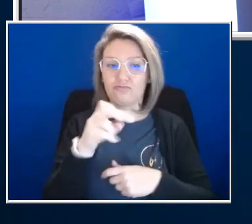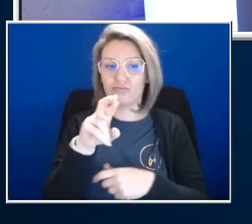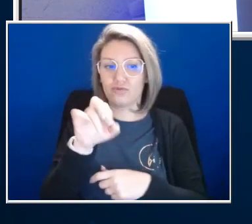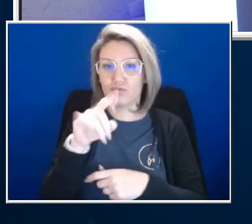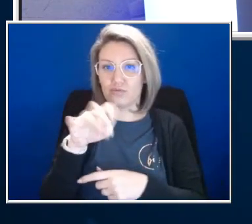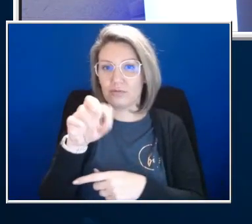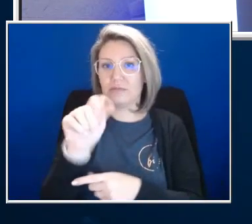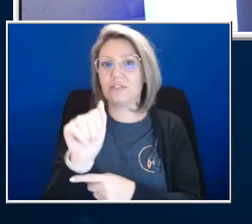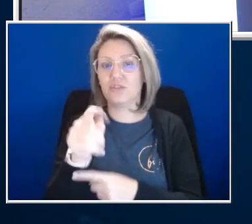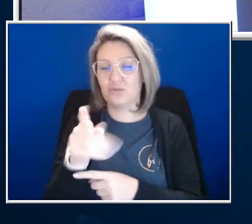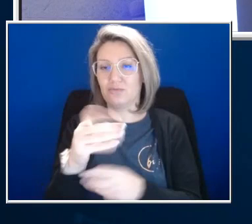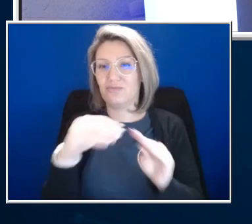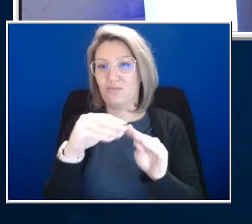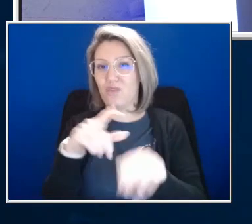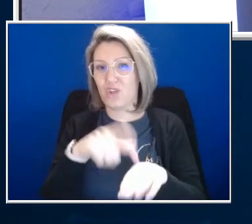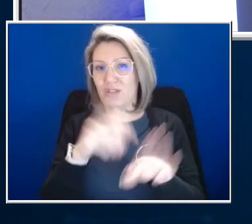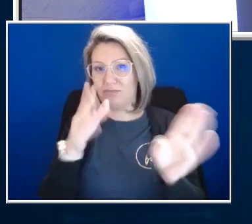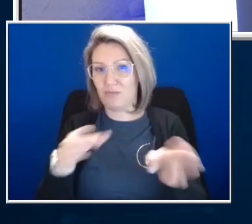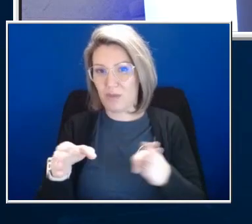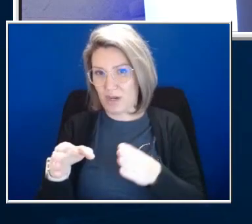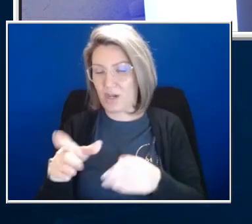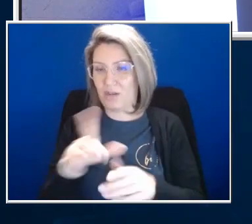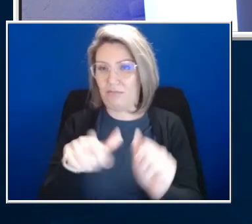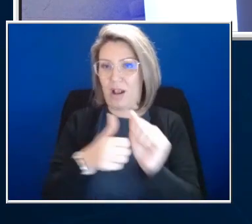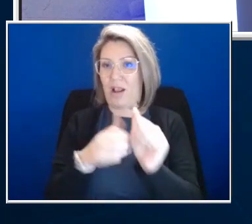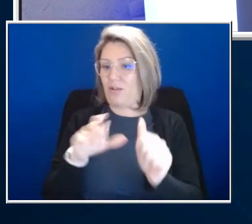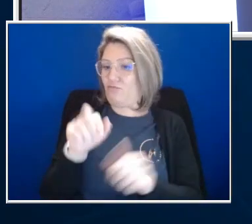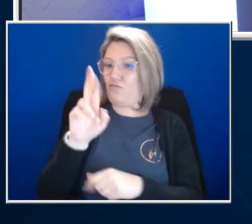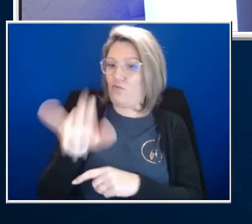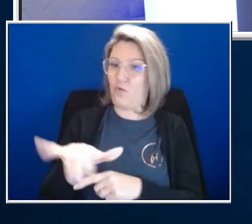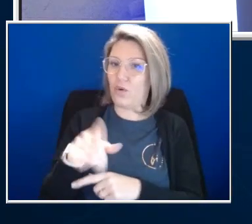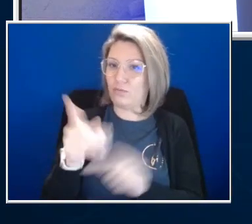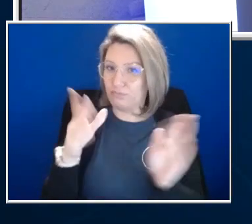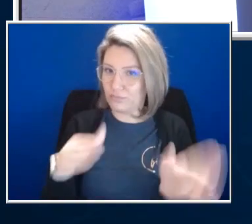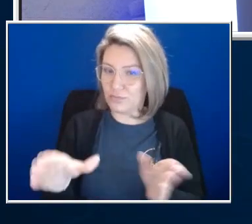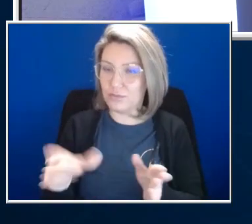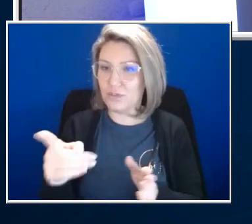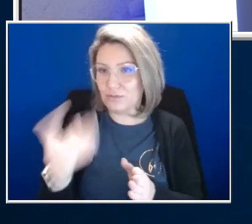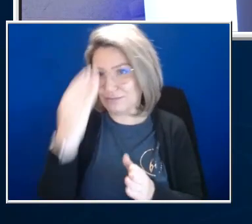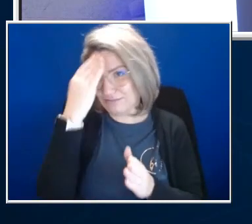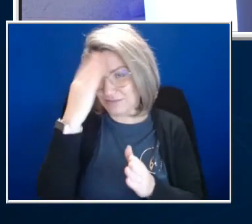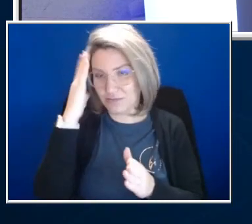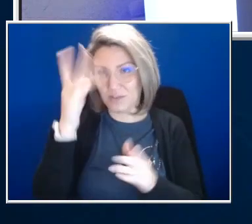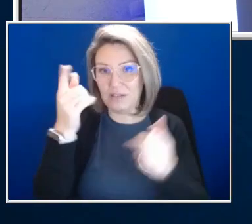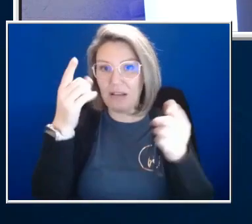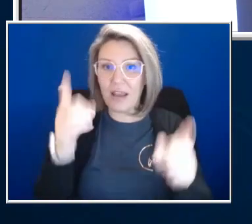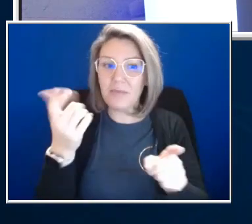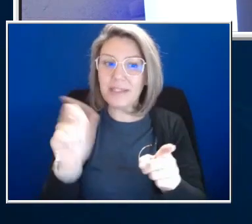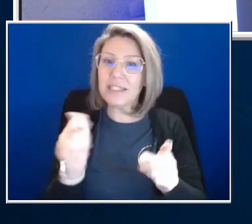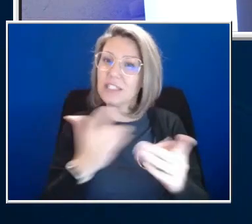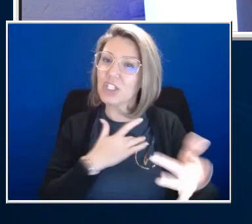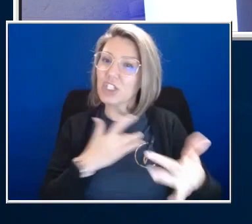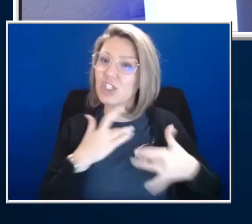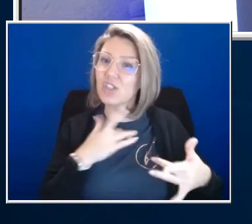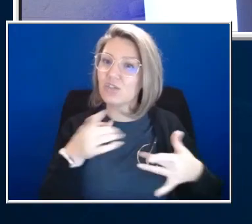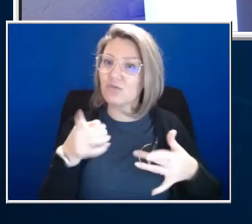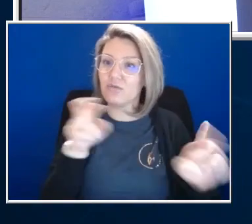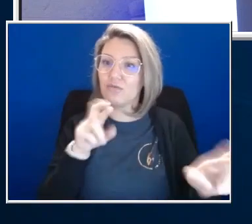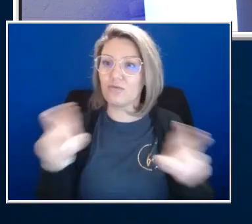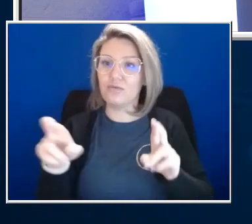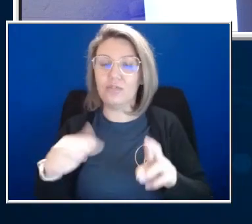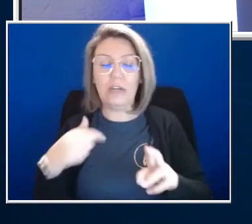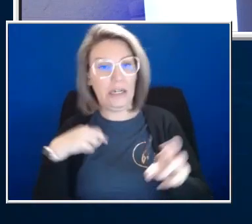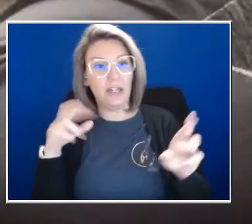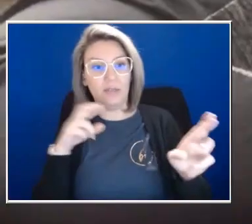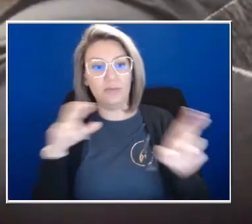behind Corey, so you knew what he was going through. You knew it was coming for you. Just any concerns, or were you ready? I was